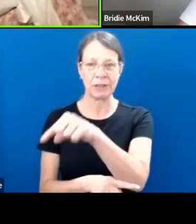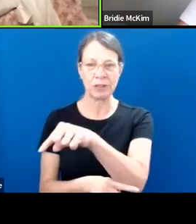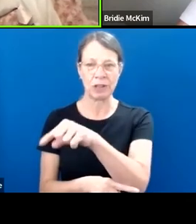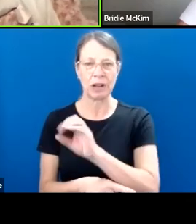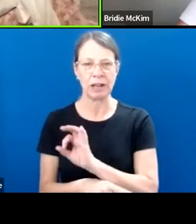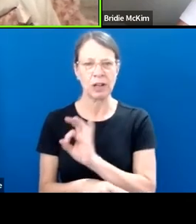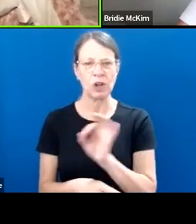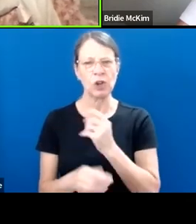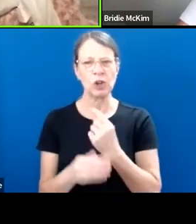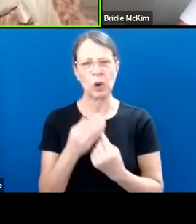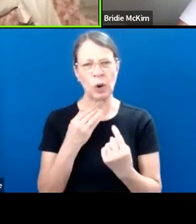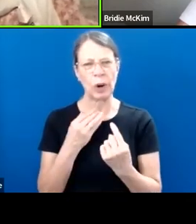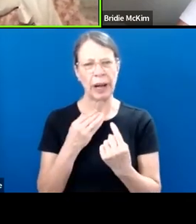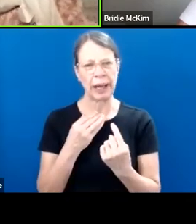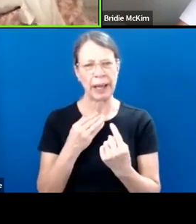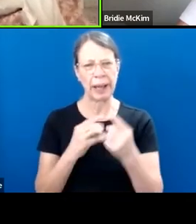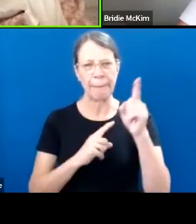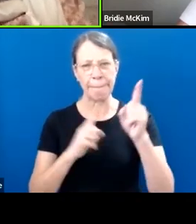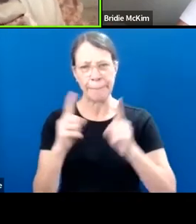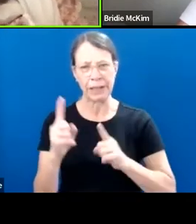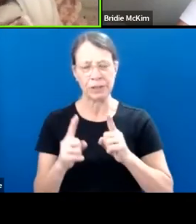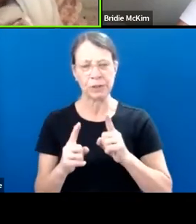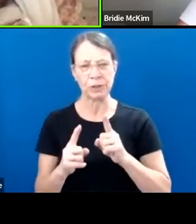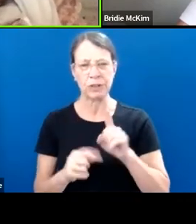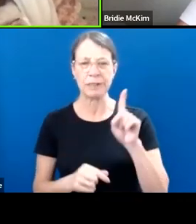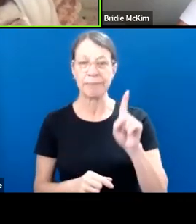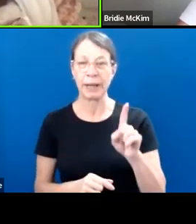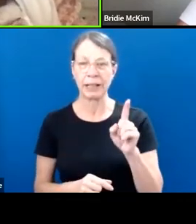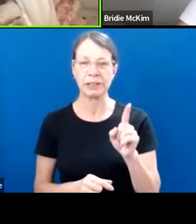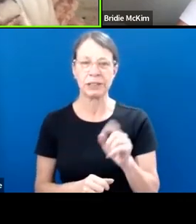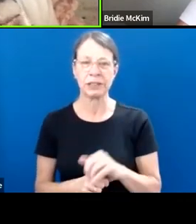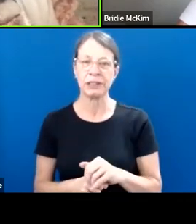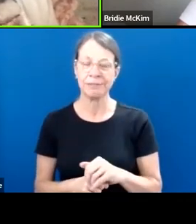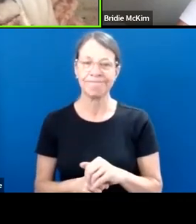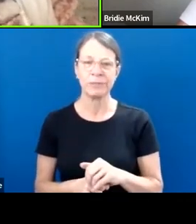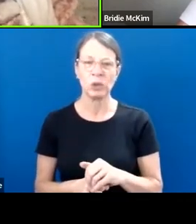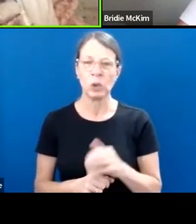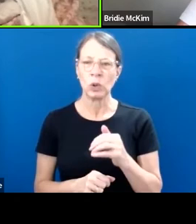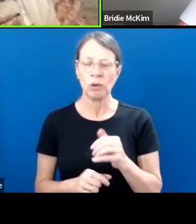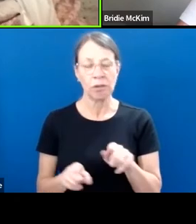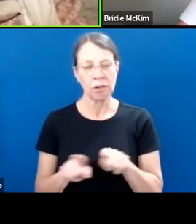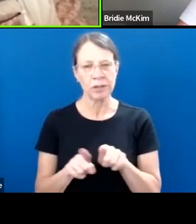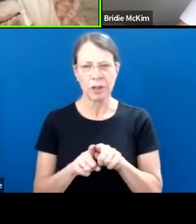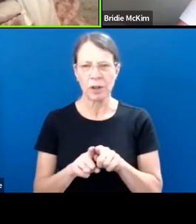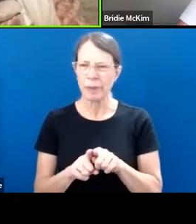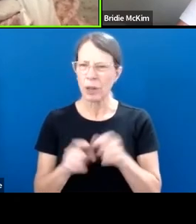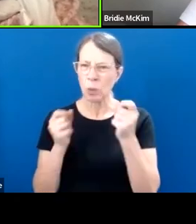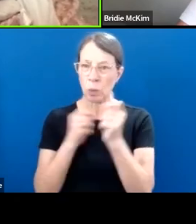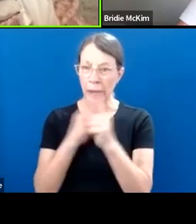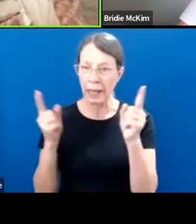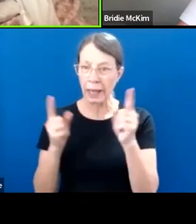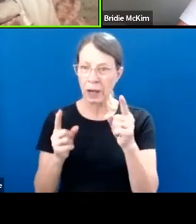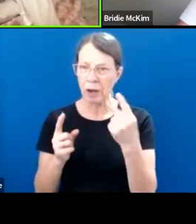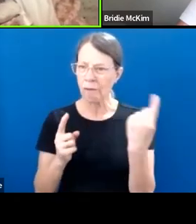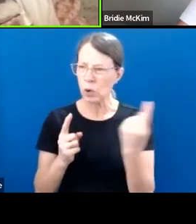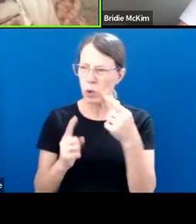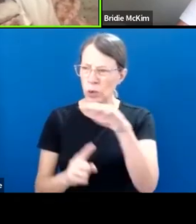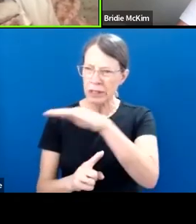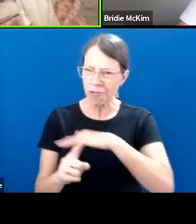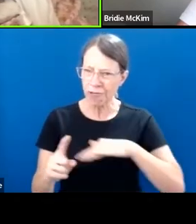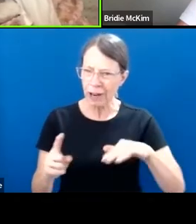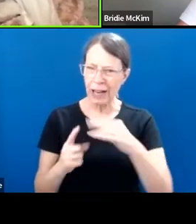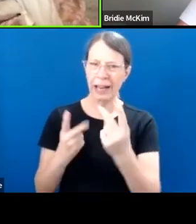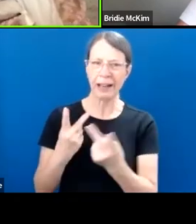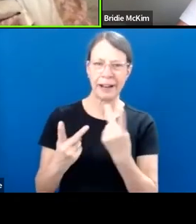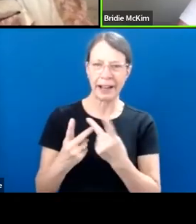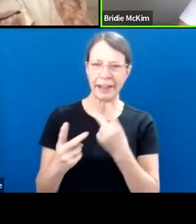but being aware of the people who are around who are paving the way for you.